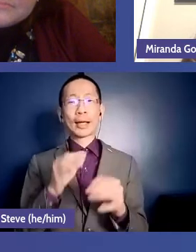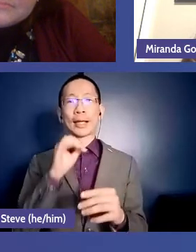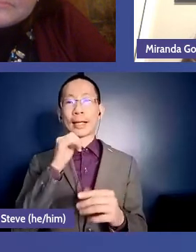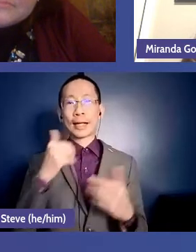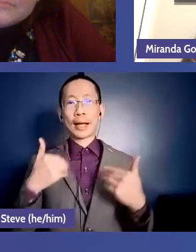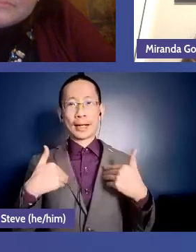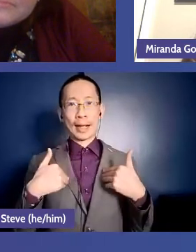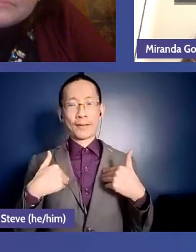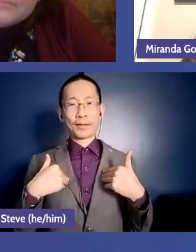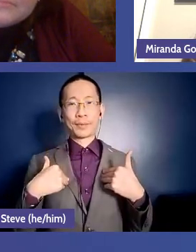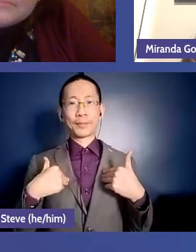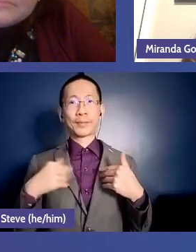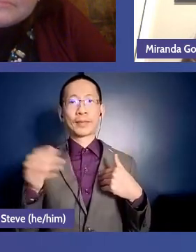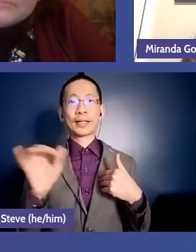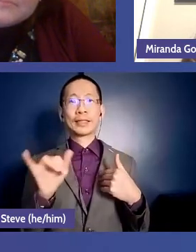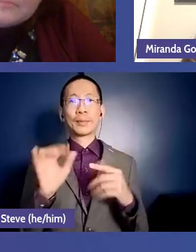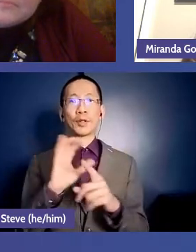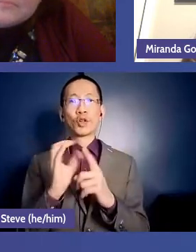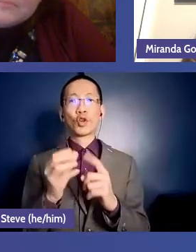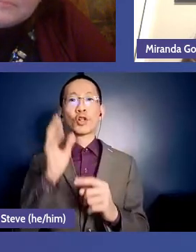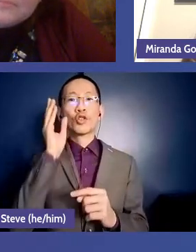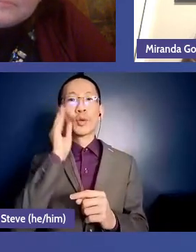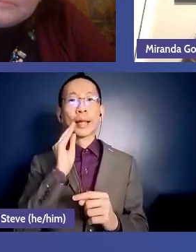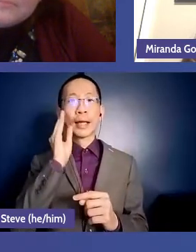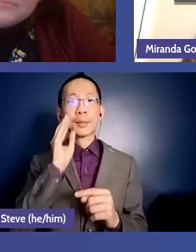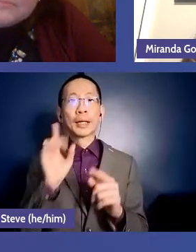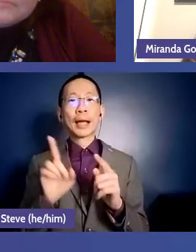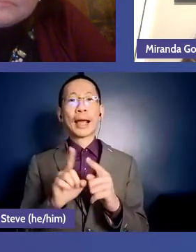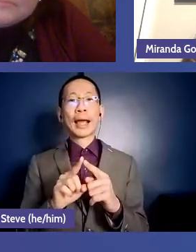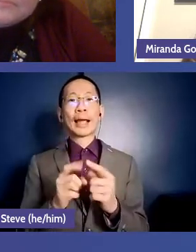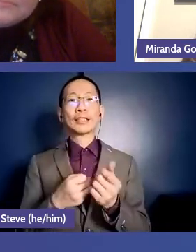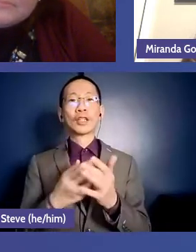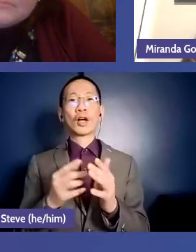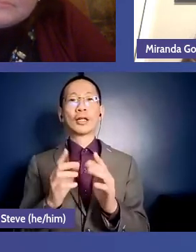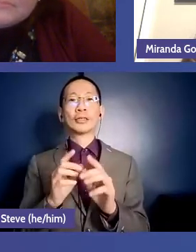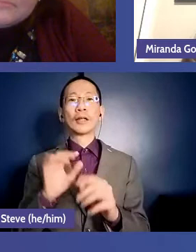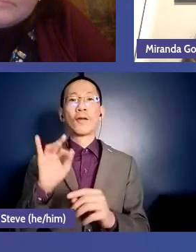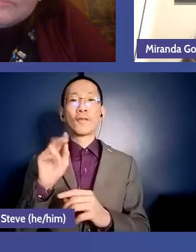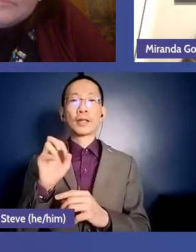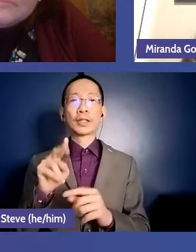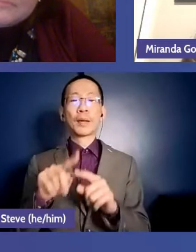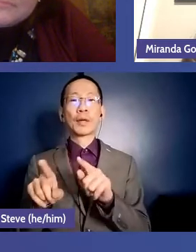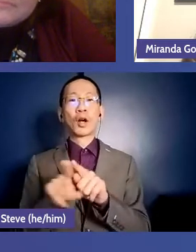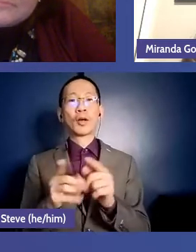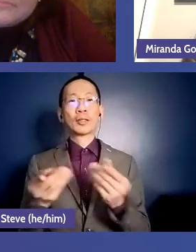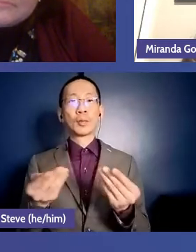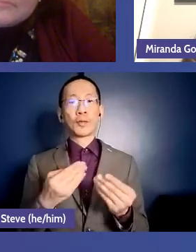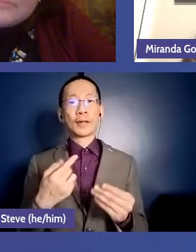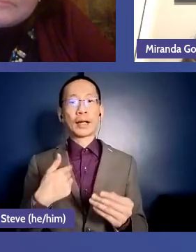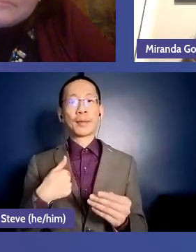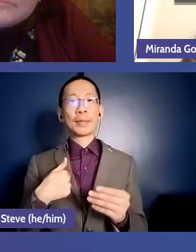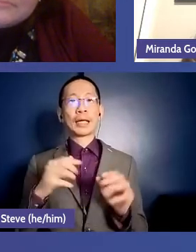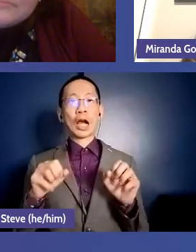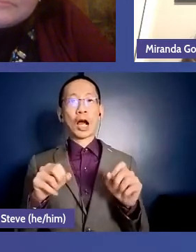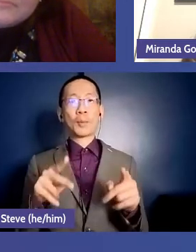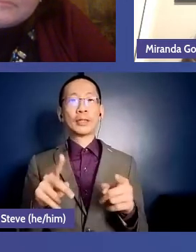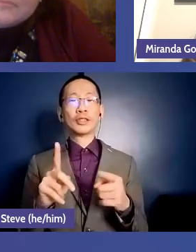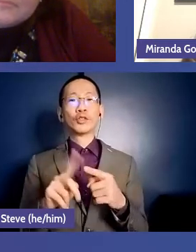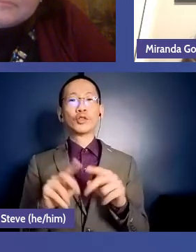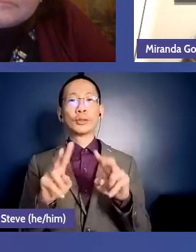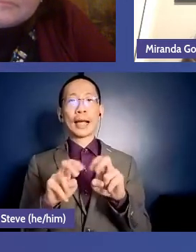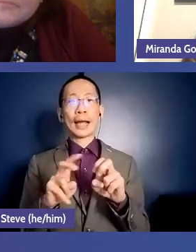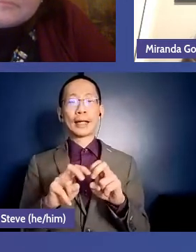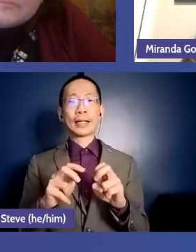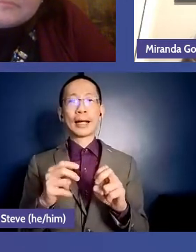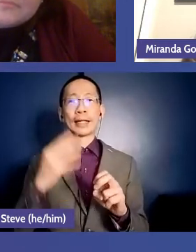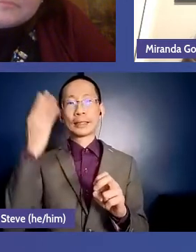a similar cultural experience has caused friction, but also has provided me like opportunities to analyze blind